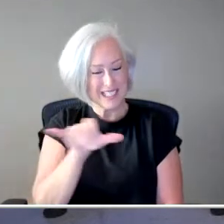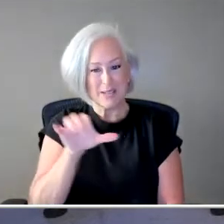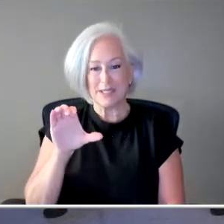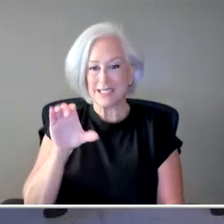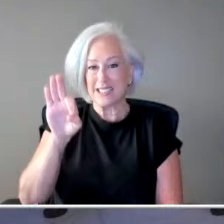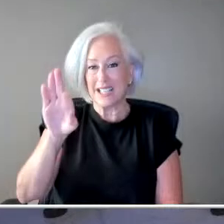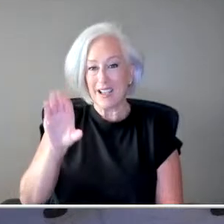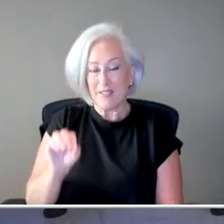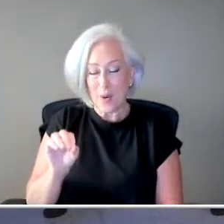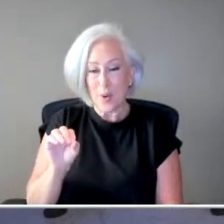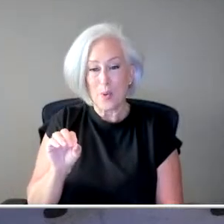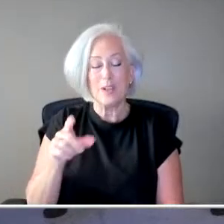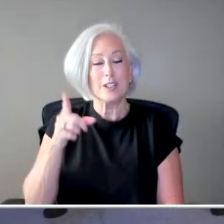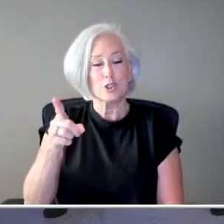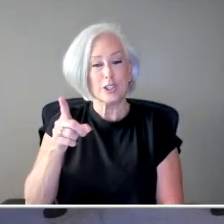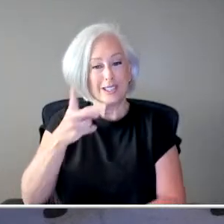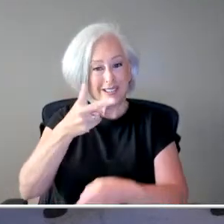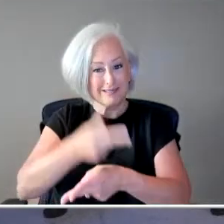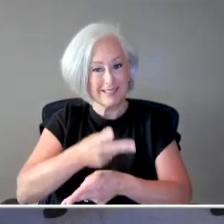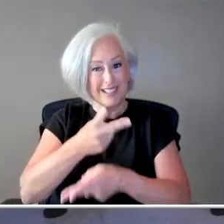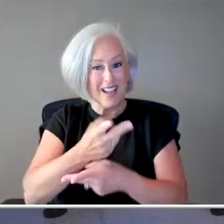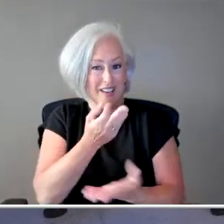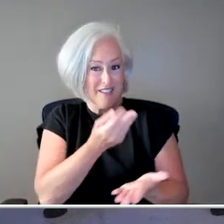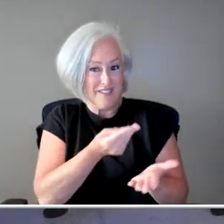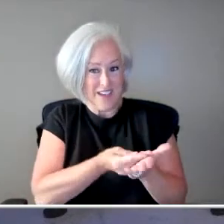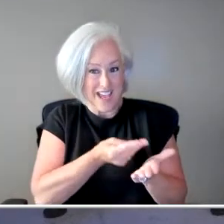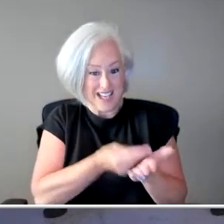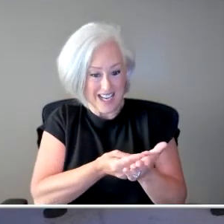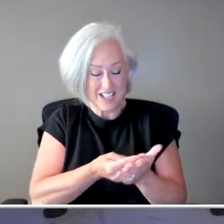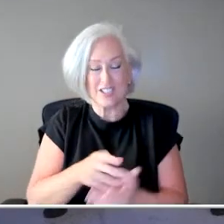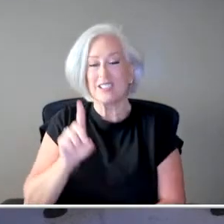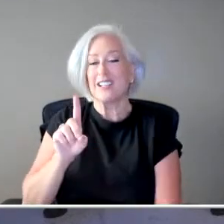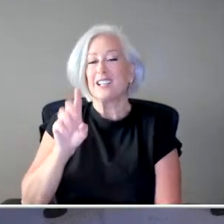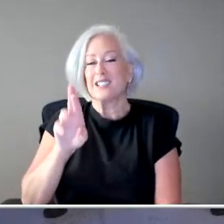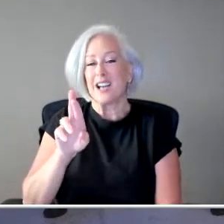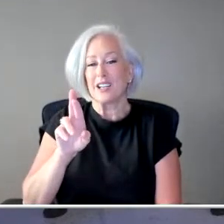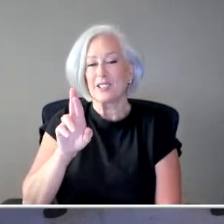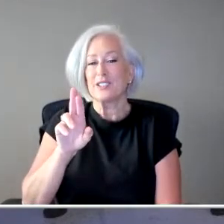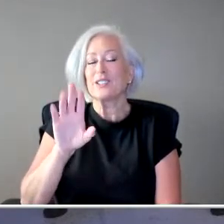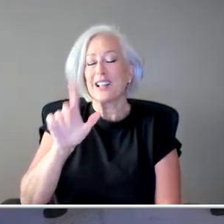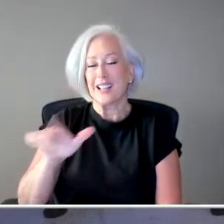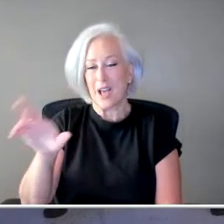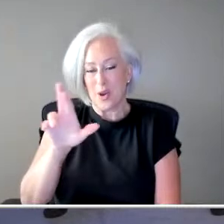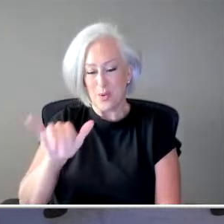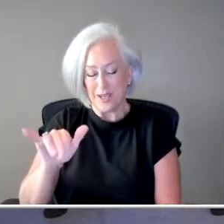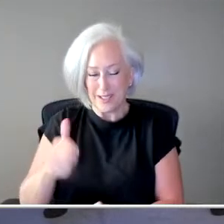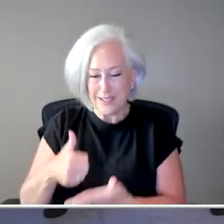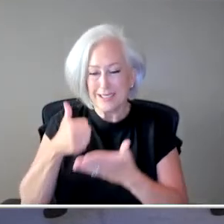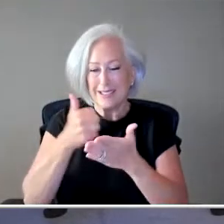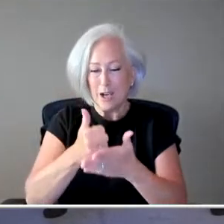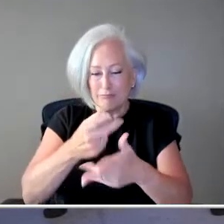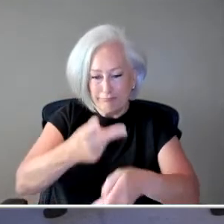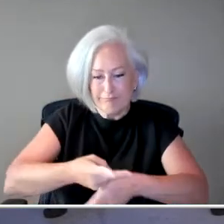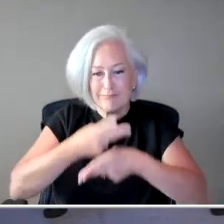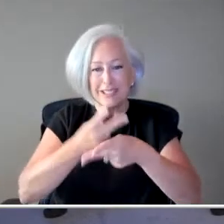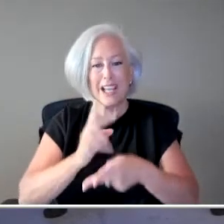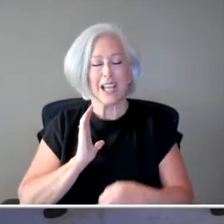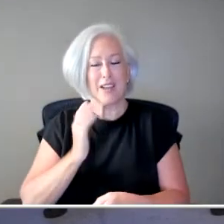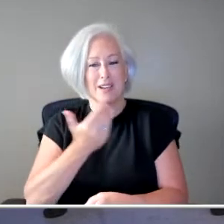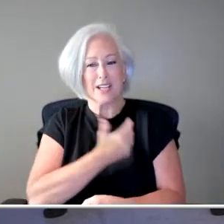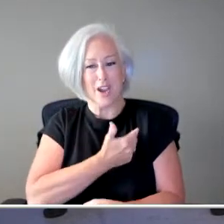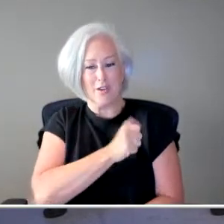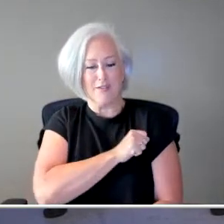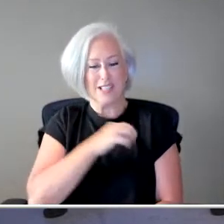of finance. Who is in charge of finance? Dr. Lowry is leading the efforts to improve well-being for our staff and our providers. We also have